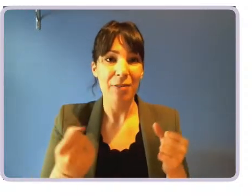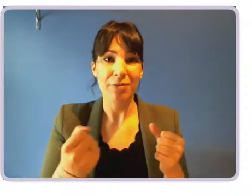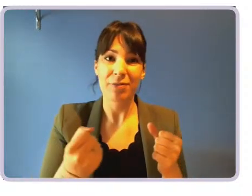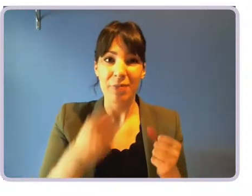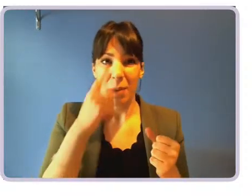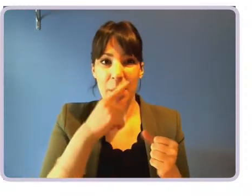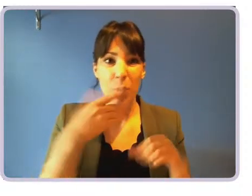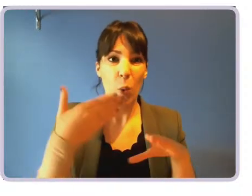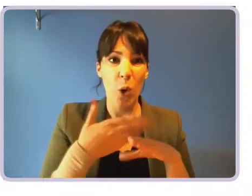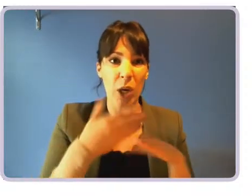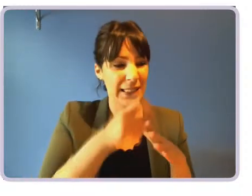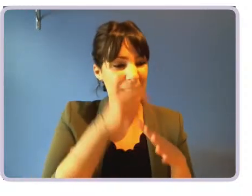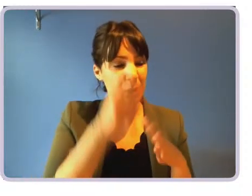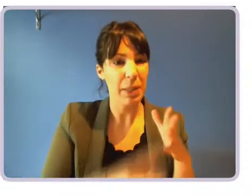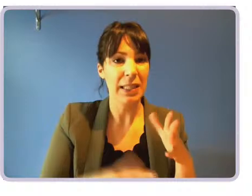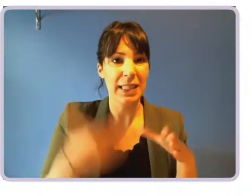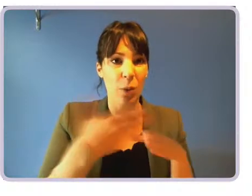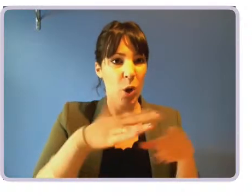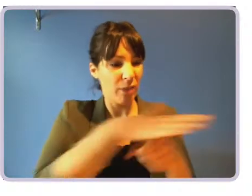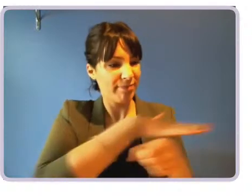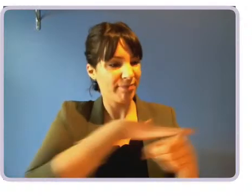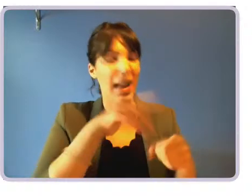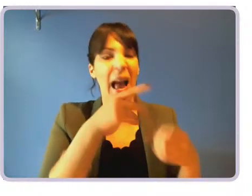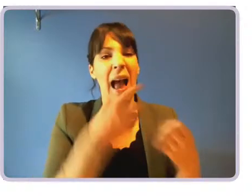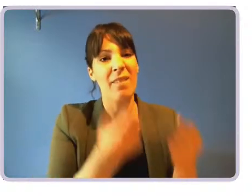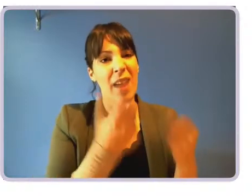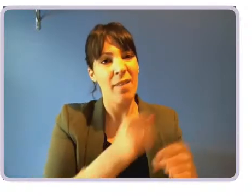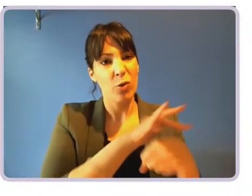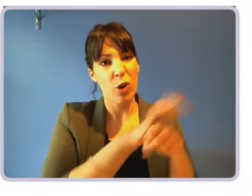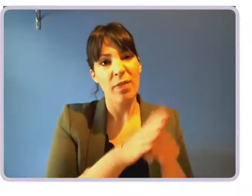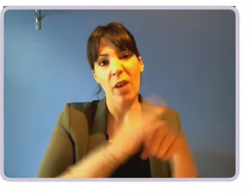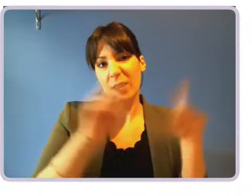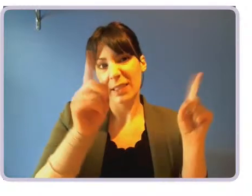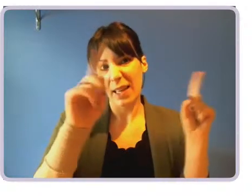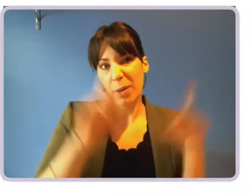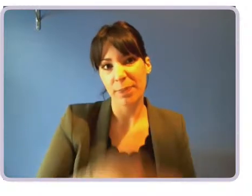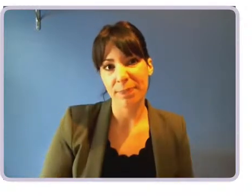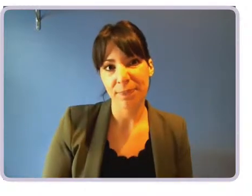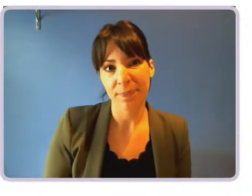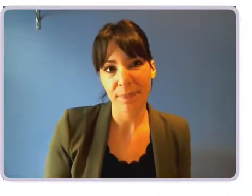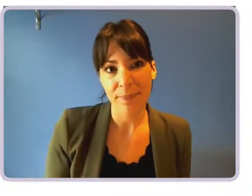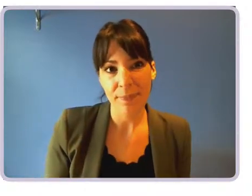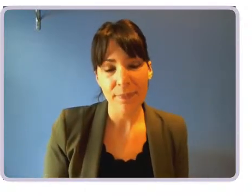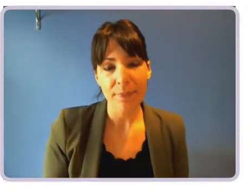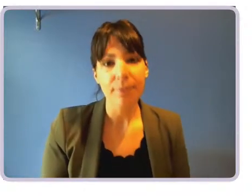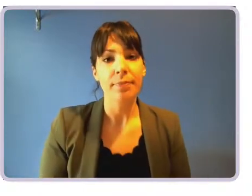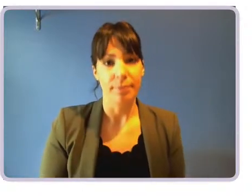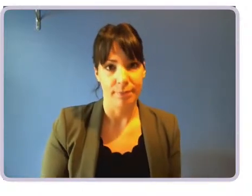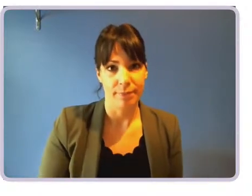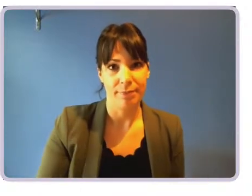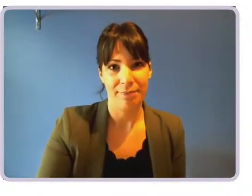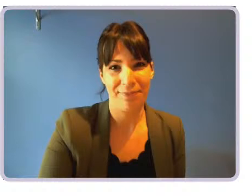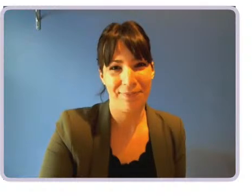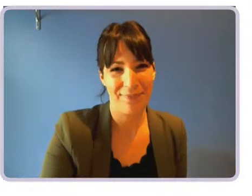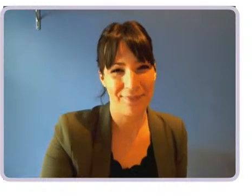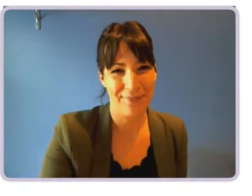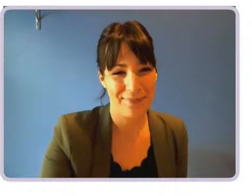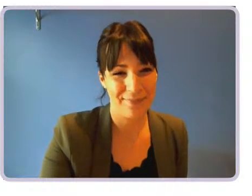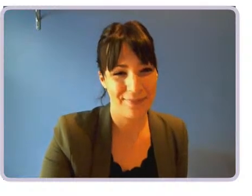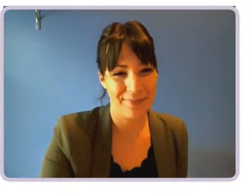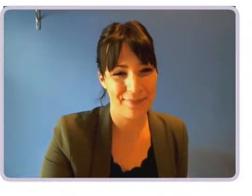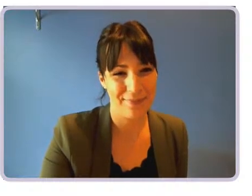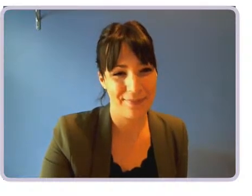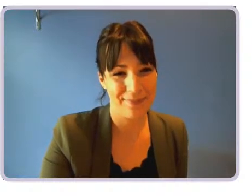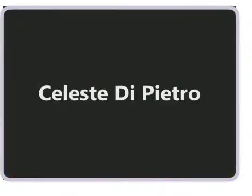included together in this report. The take-home message from this is that 73% in this second